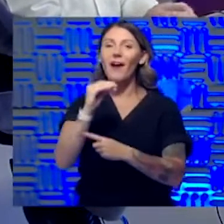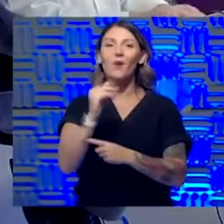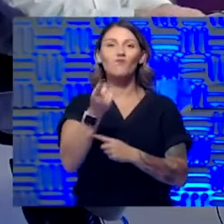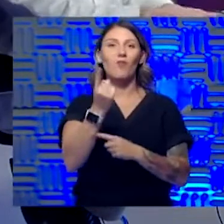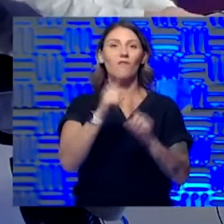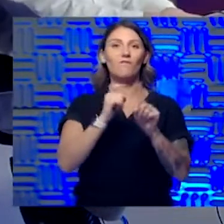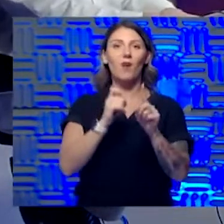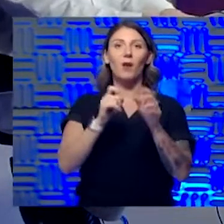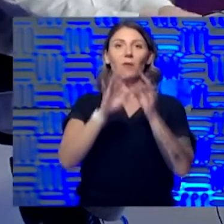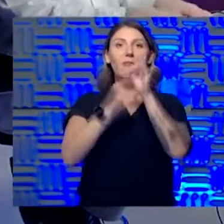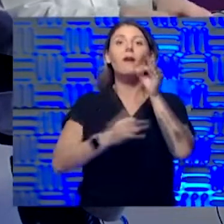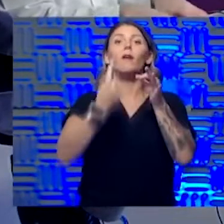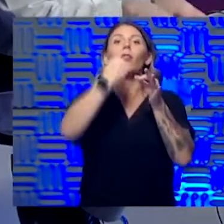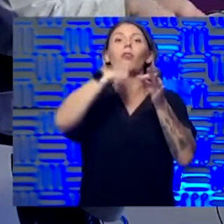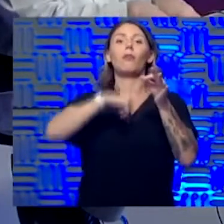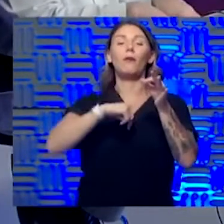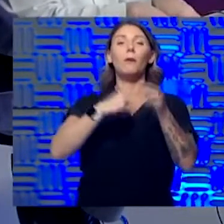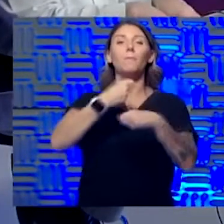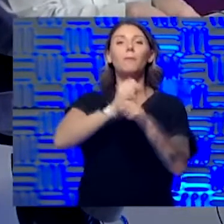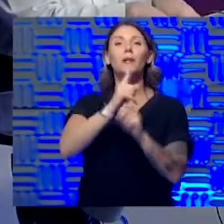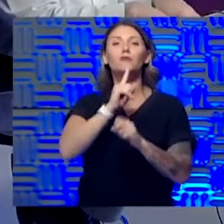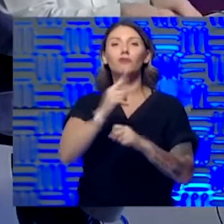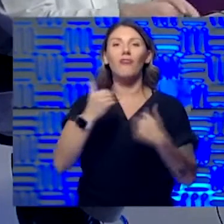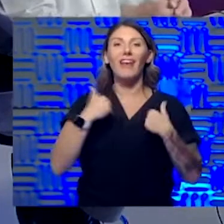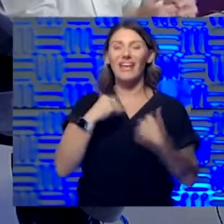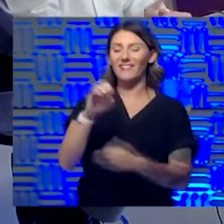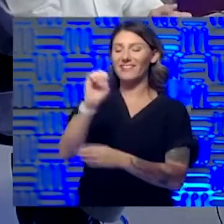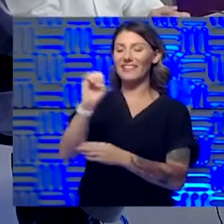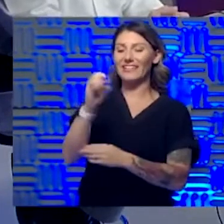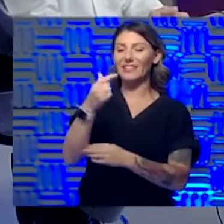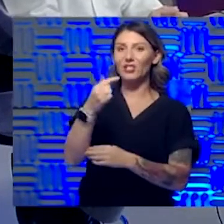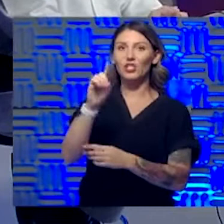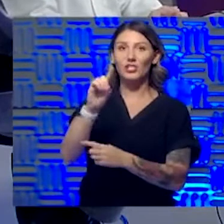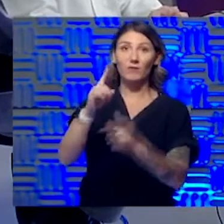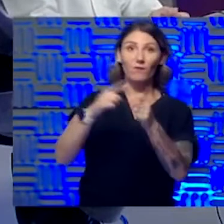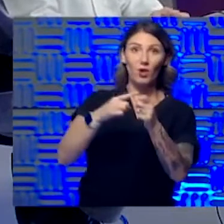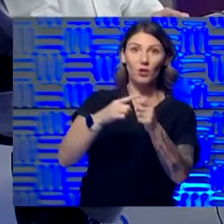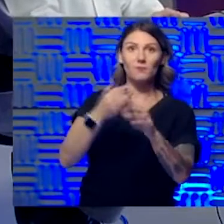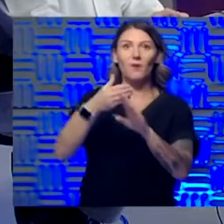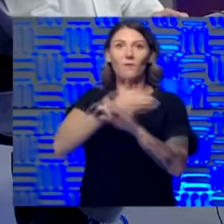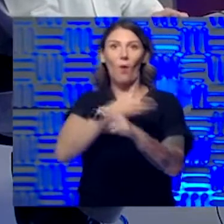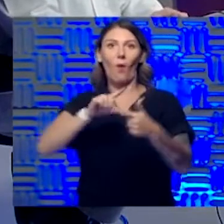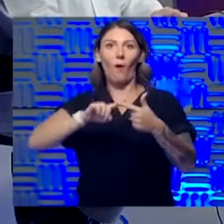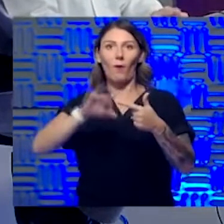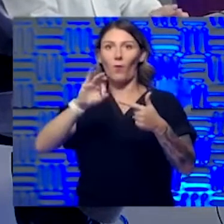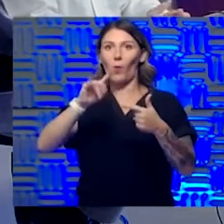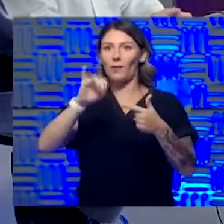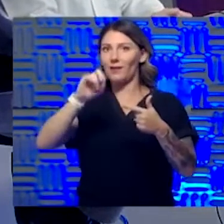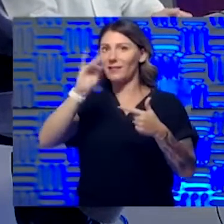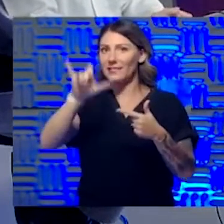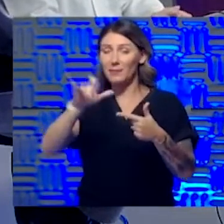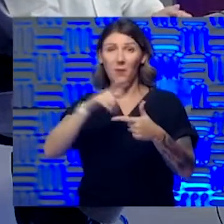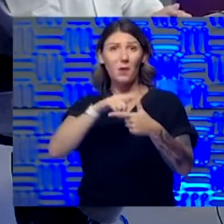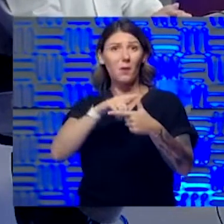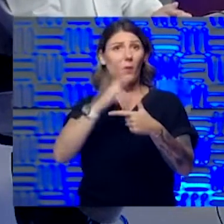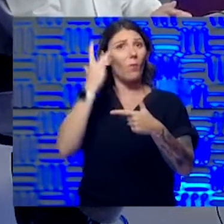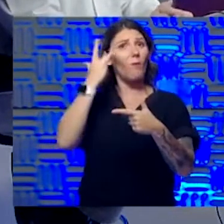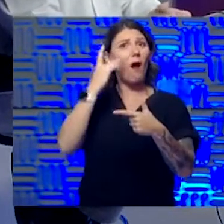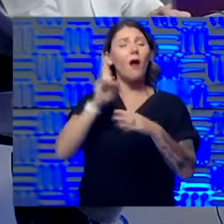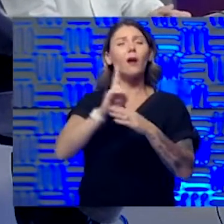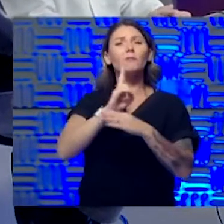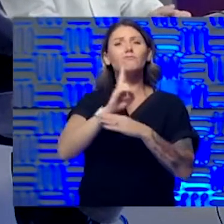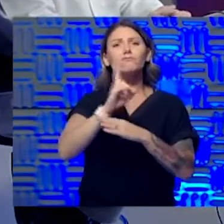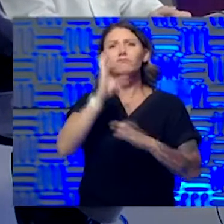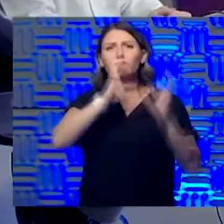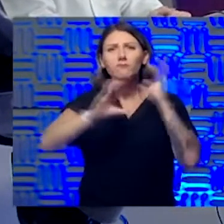the EGD first before you have the colonoscopy. Yeah, and the reason we do the EGD is to look for ulcers and things that are